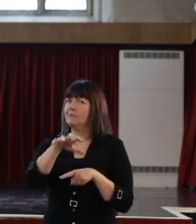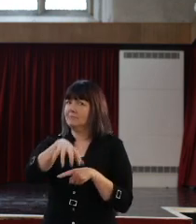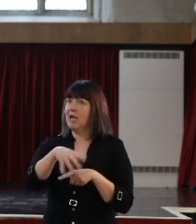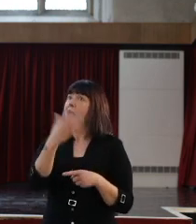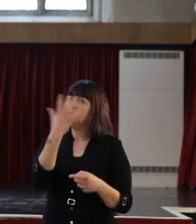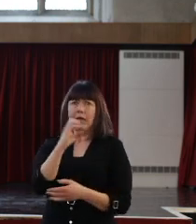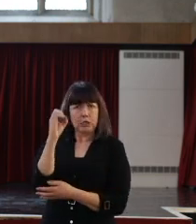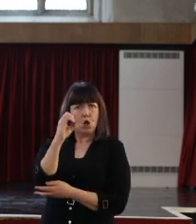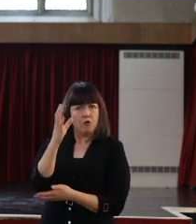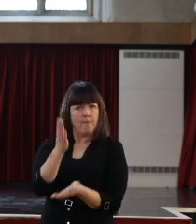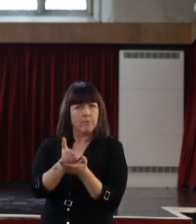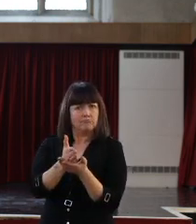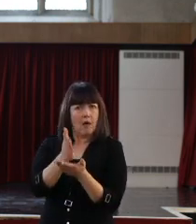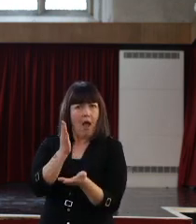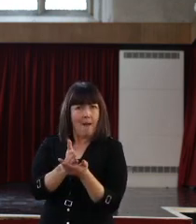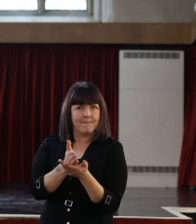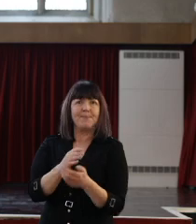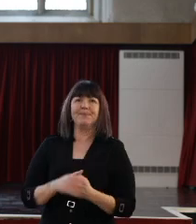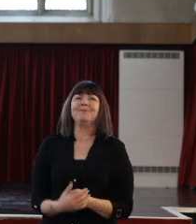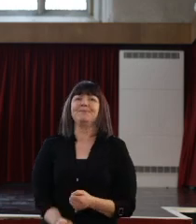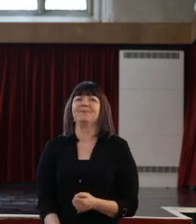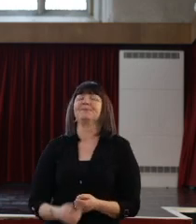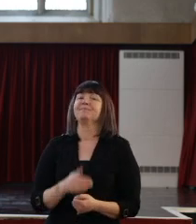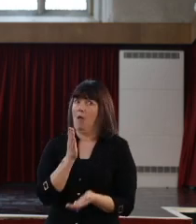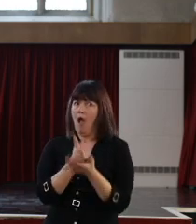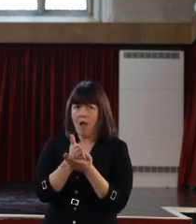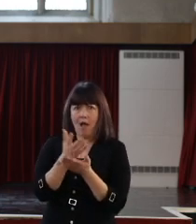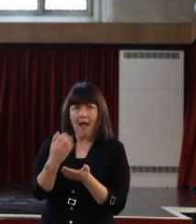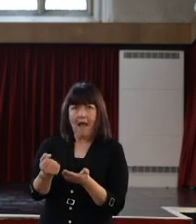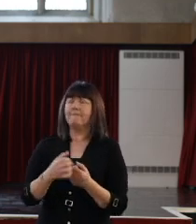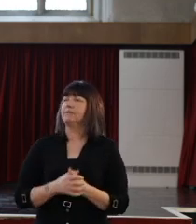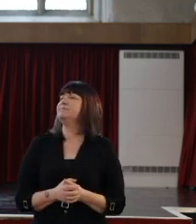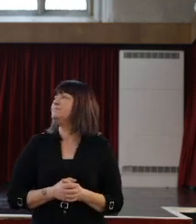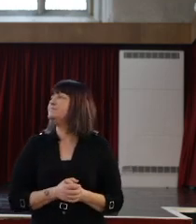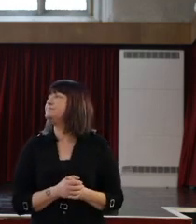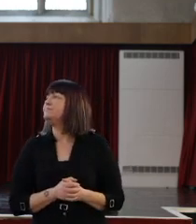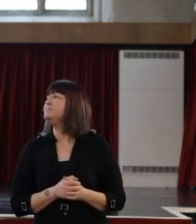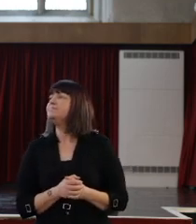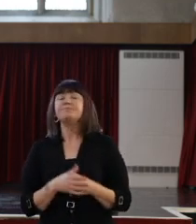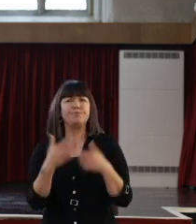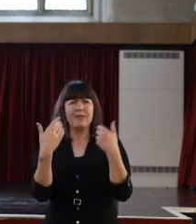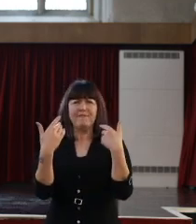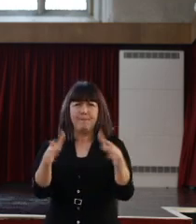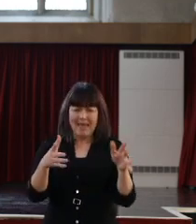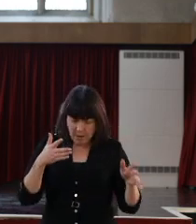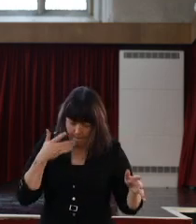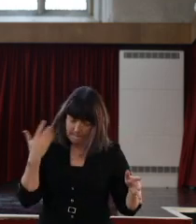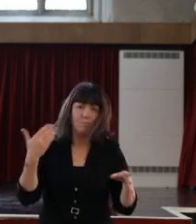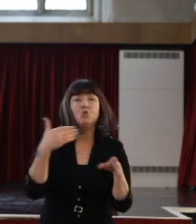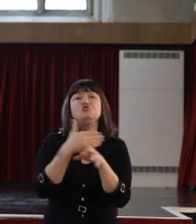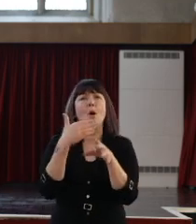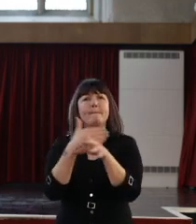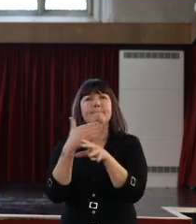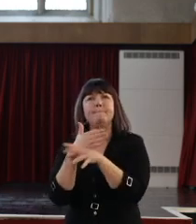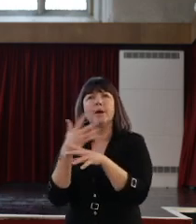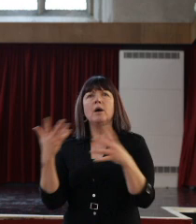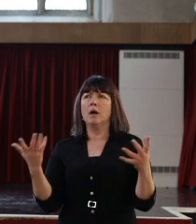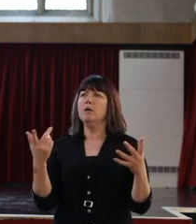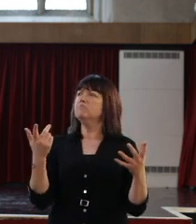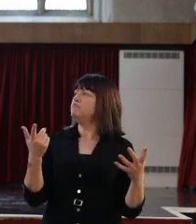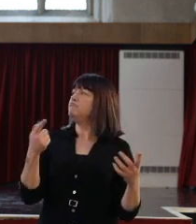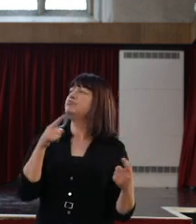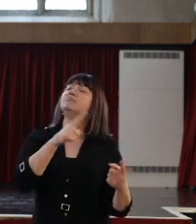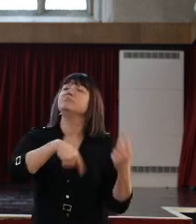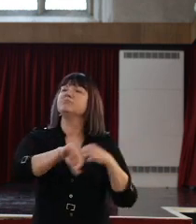now, if you were on the dole back then in Norwich, you were given something called a passport to leisure. Some of the older scroungers here will remember